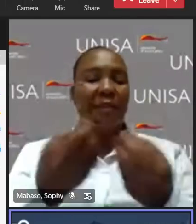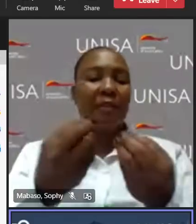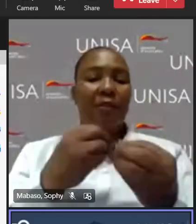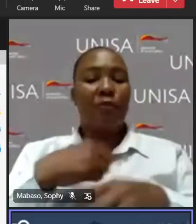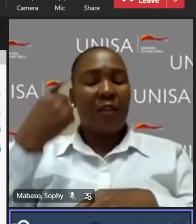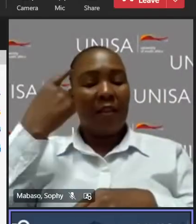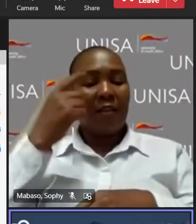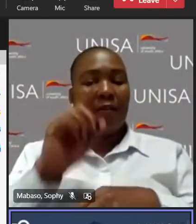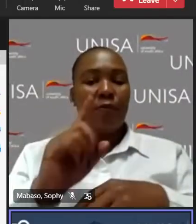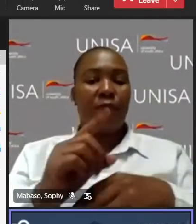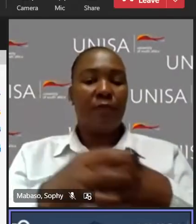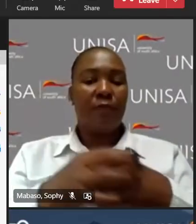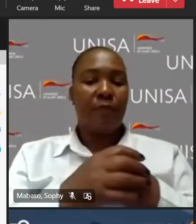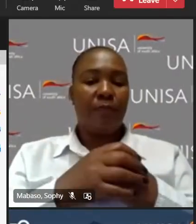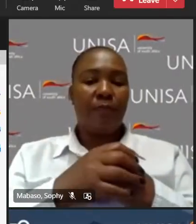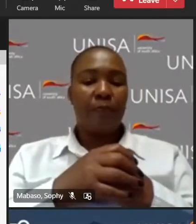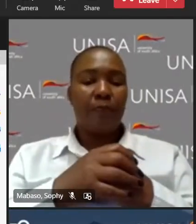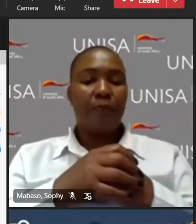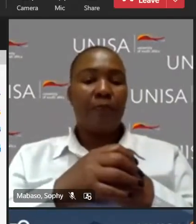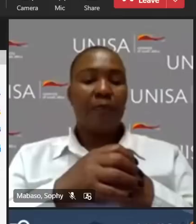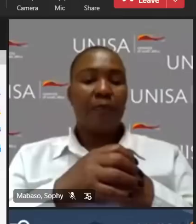at,